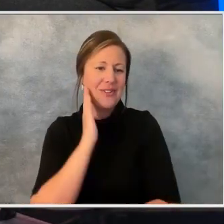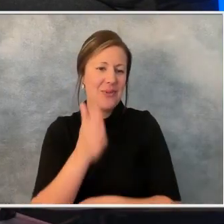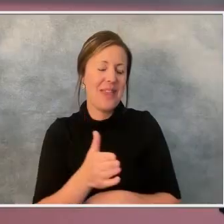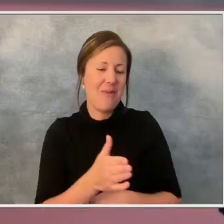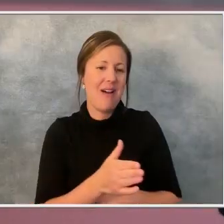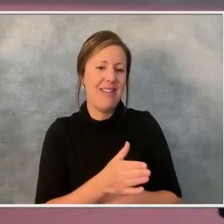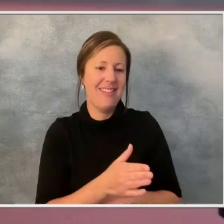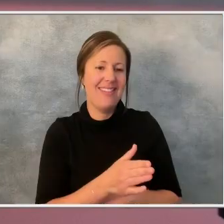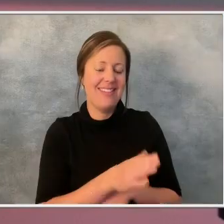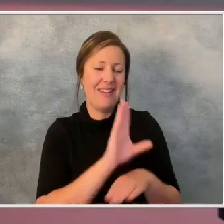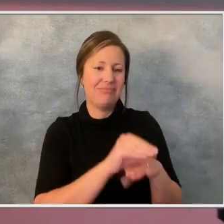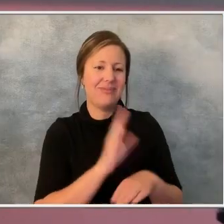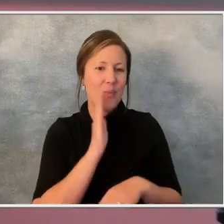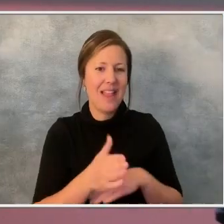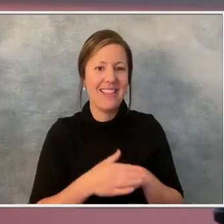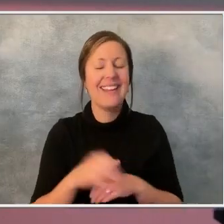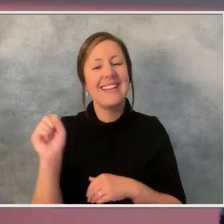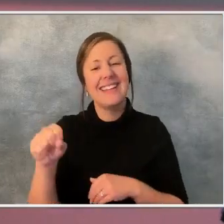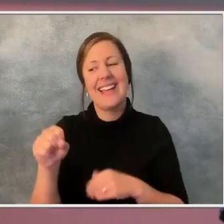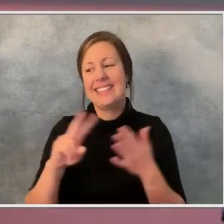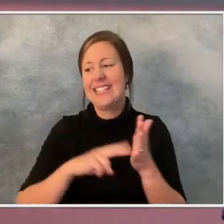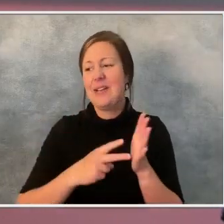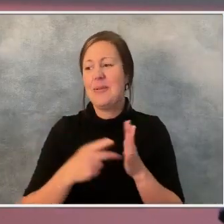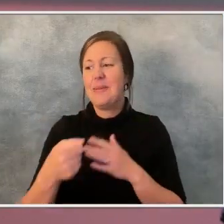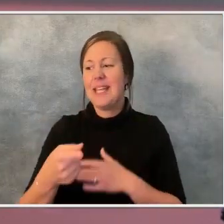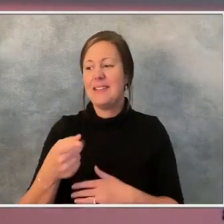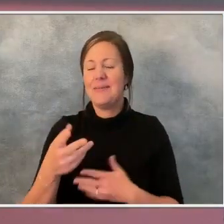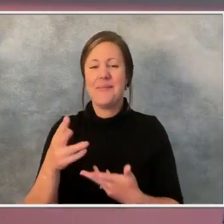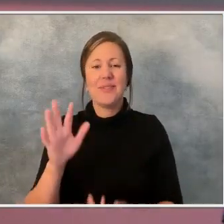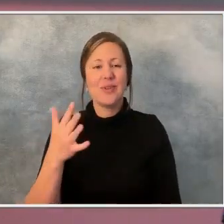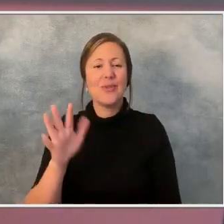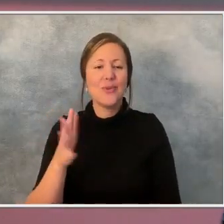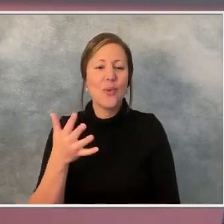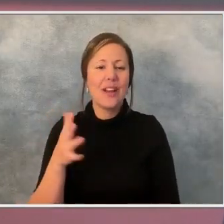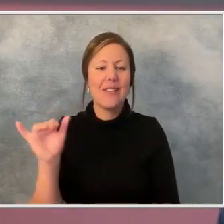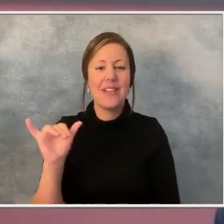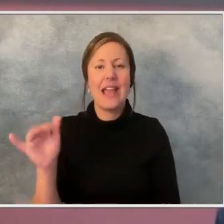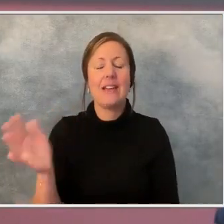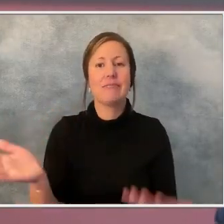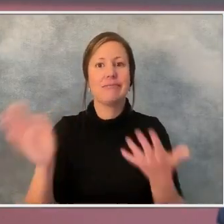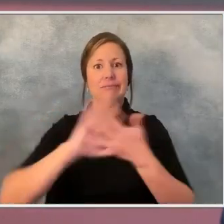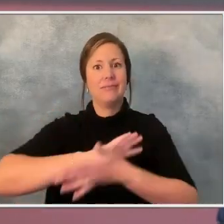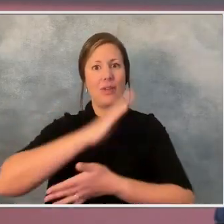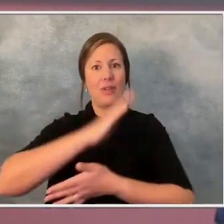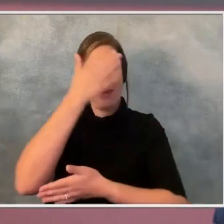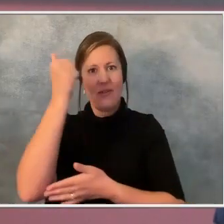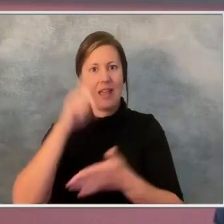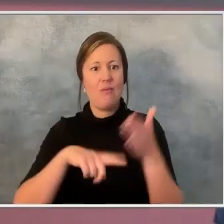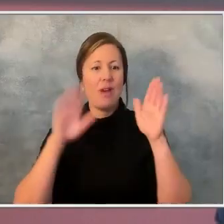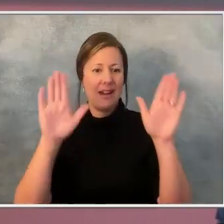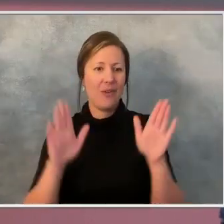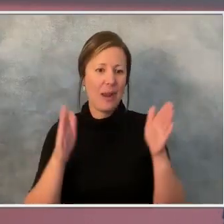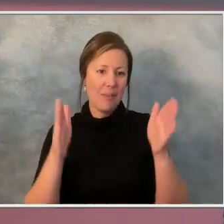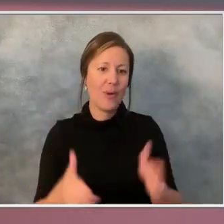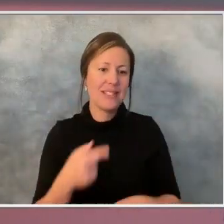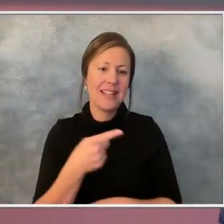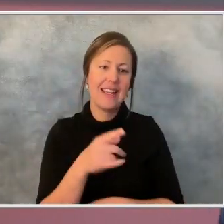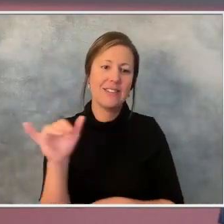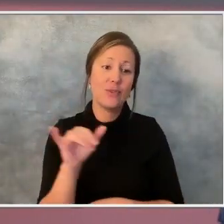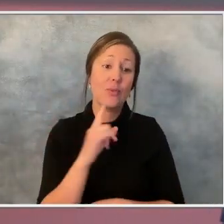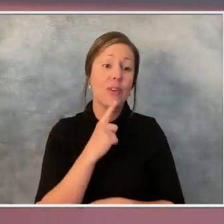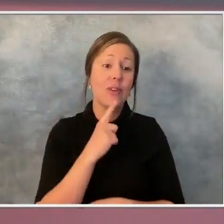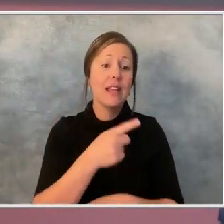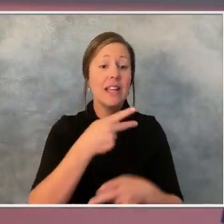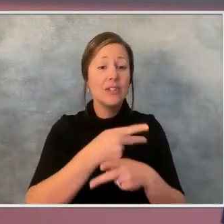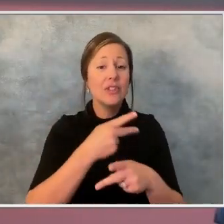mean, you sort of not gloss over. We sort of forget what a great person Eddie is too. Eddie took care of people with special needs before